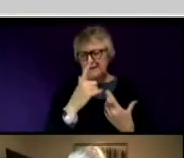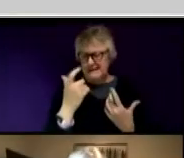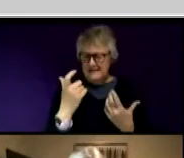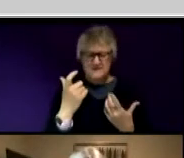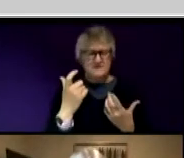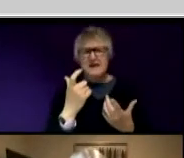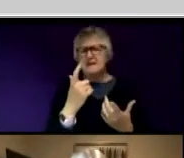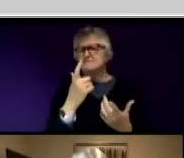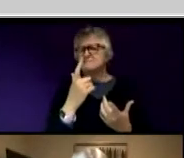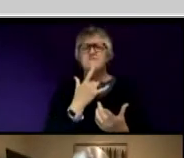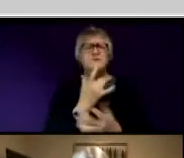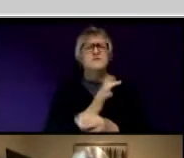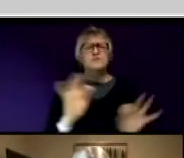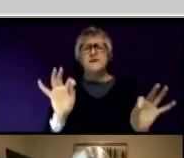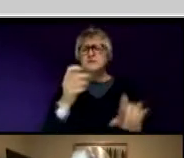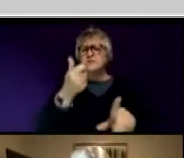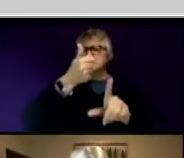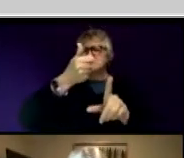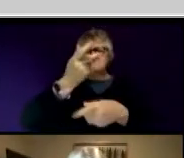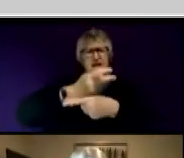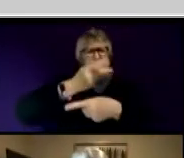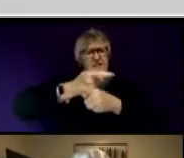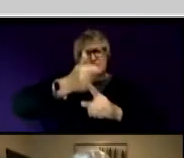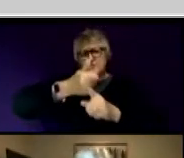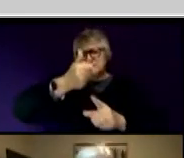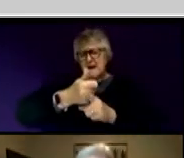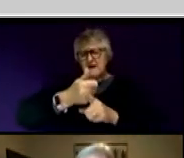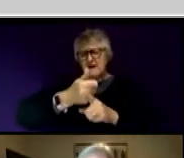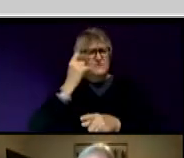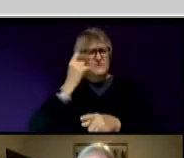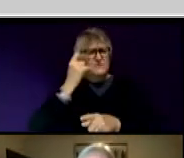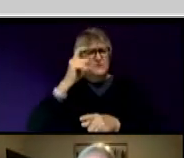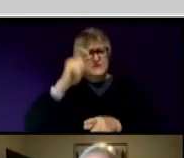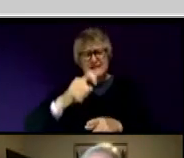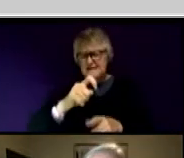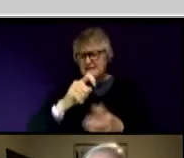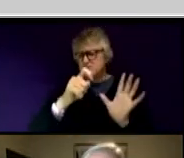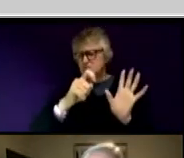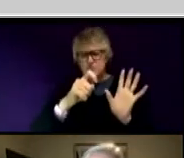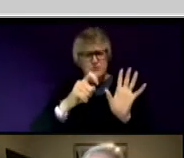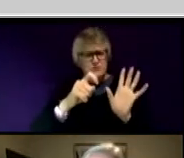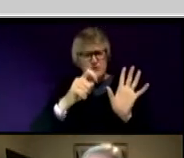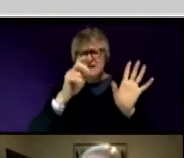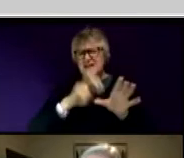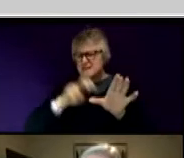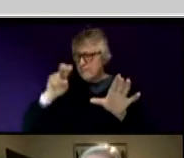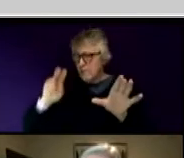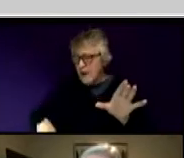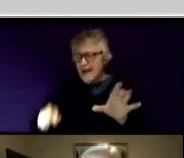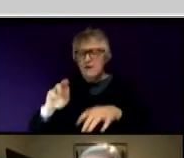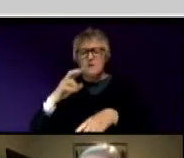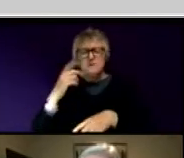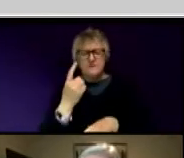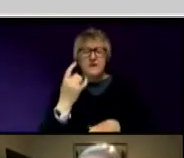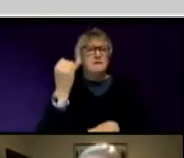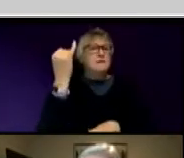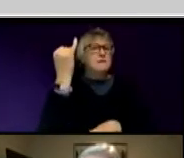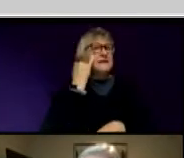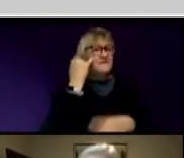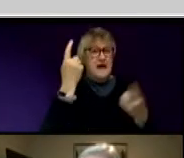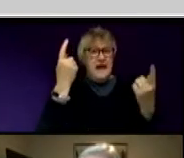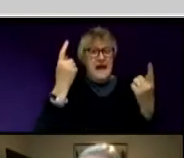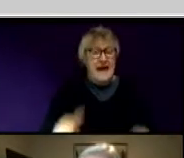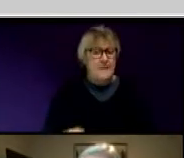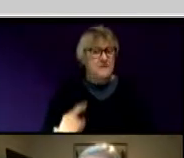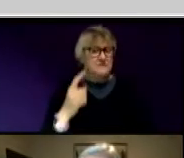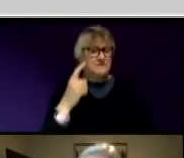In the unlikely event that someone should try to disrupt the meeting, they'll be removed immediately if there's like back and forth or anything like that